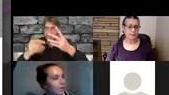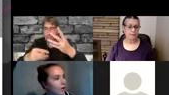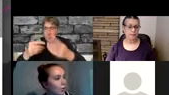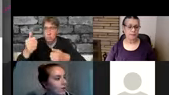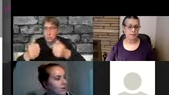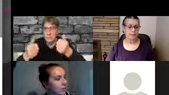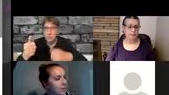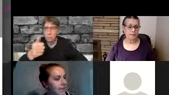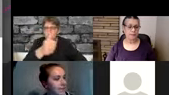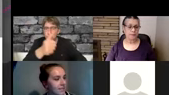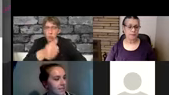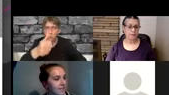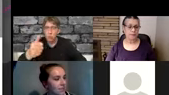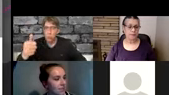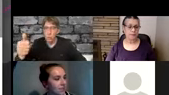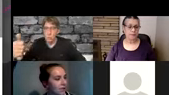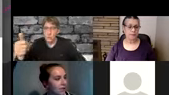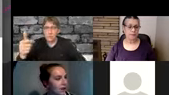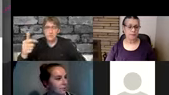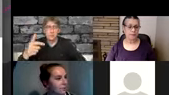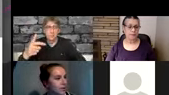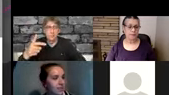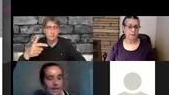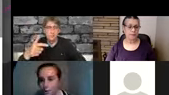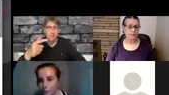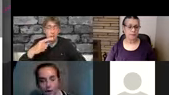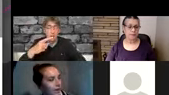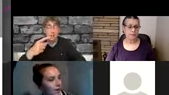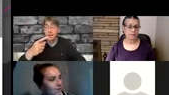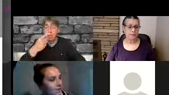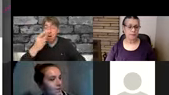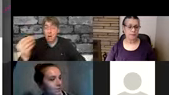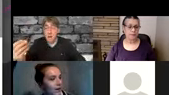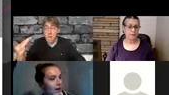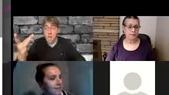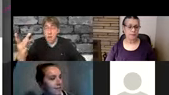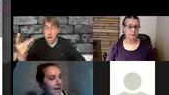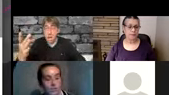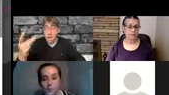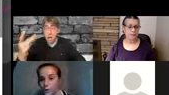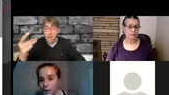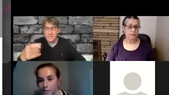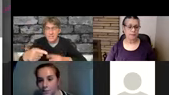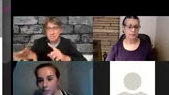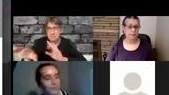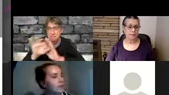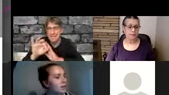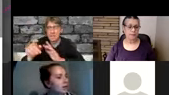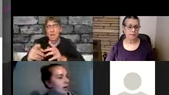stop, why the stop was selected. So this one, Washington Ave at Broadway, was selected for highest cash and total